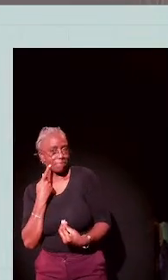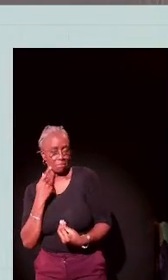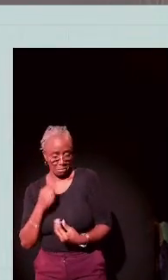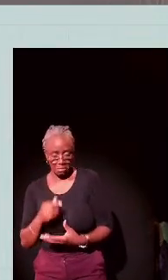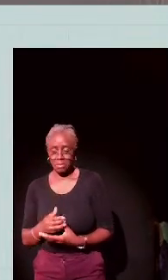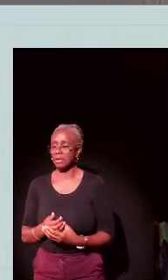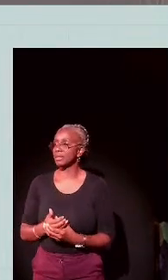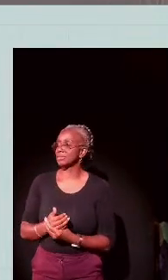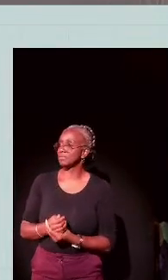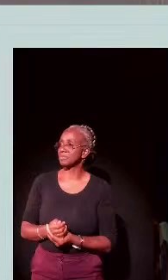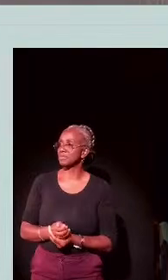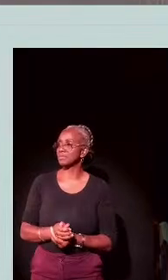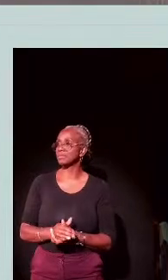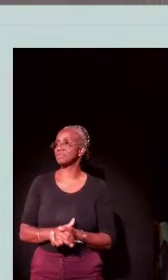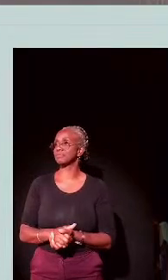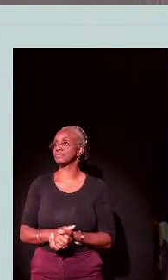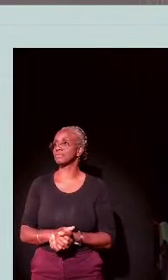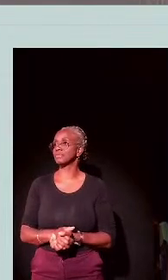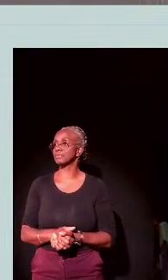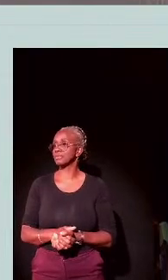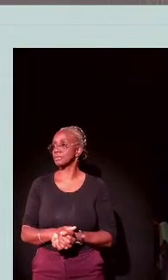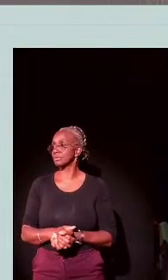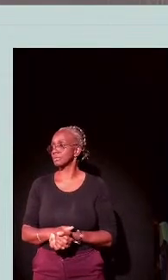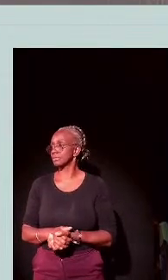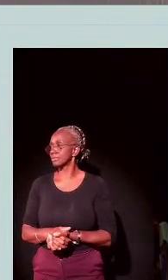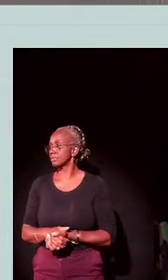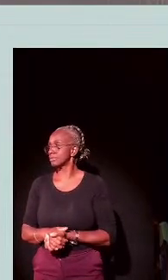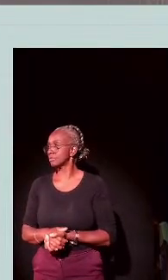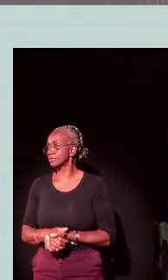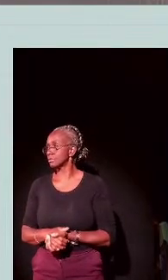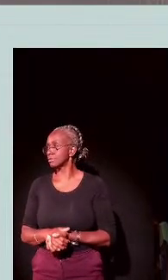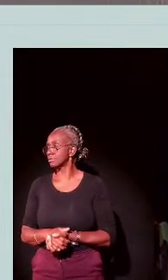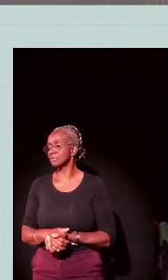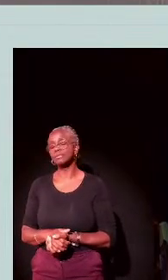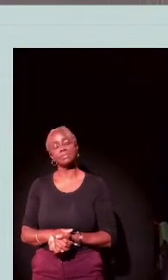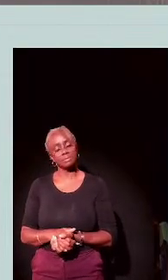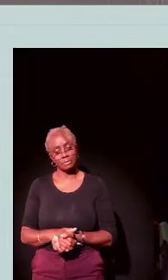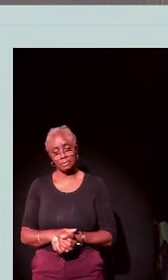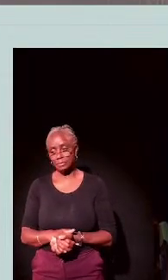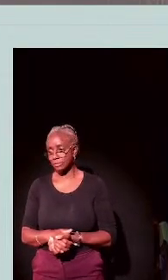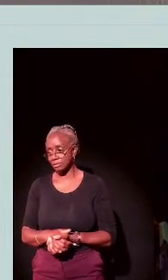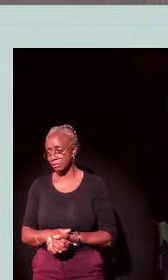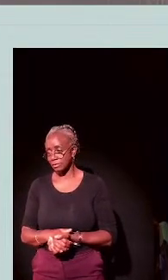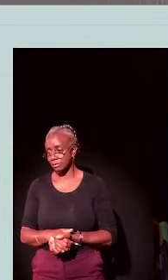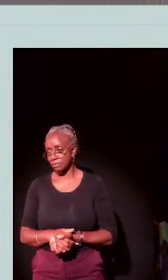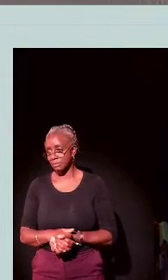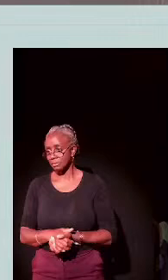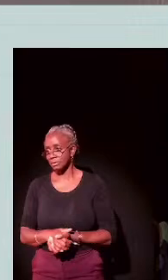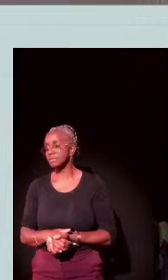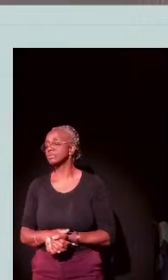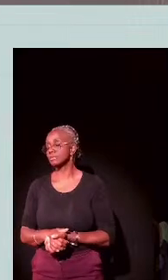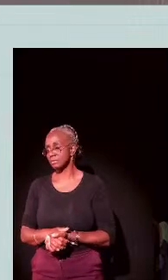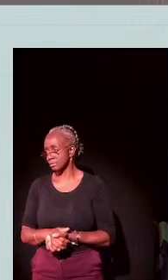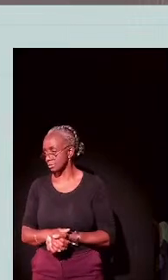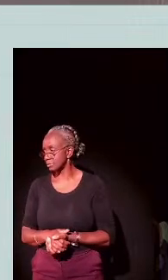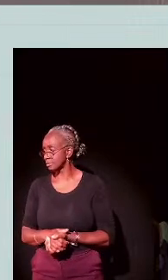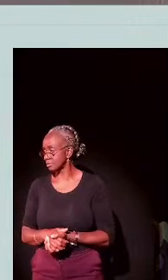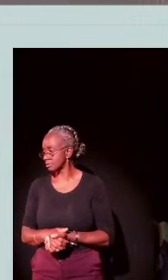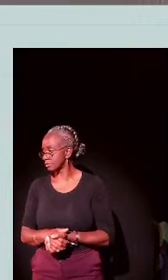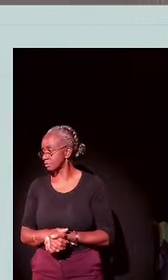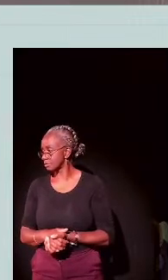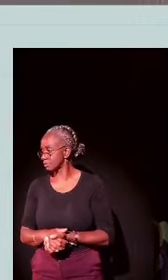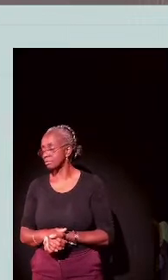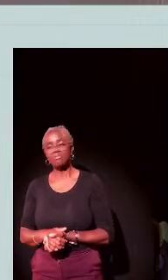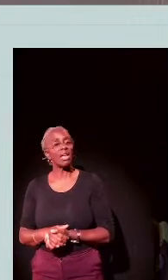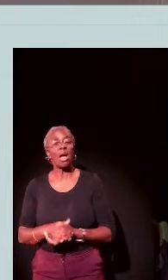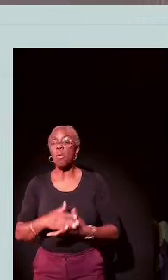to go with. This is just some more, I kind of found the exercise of playing